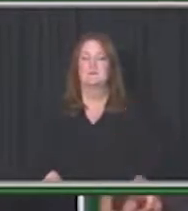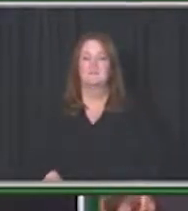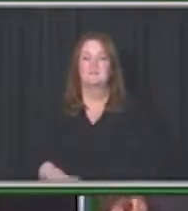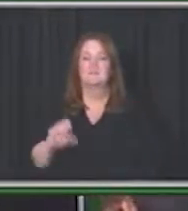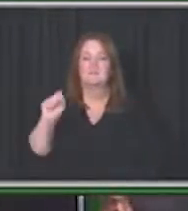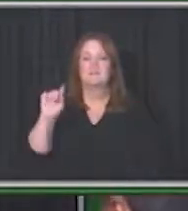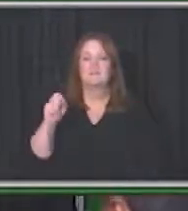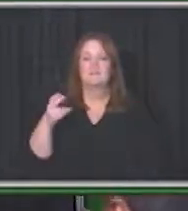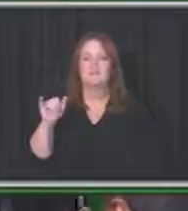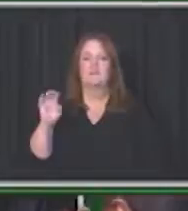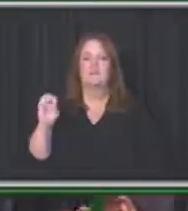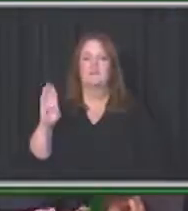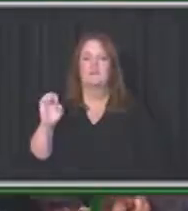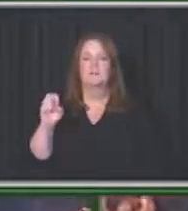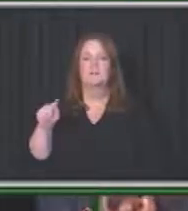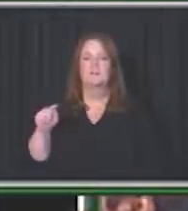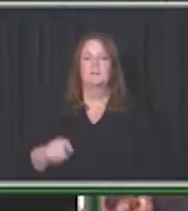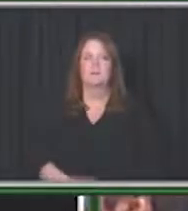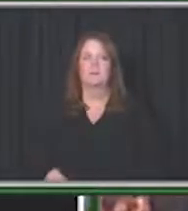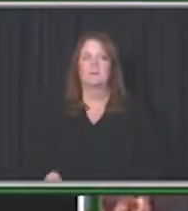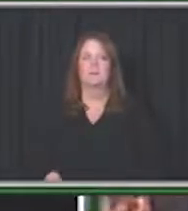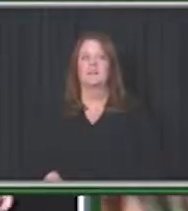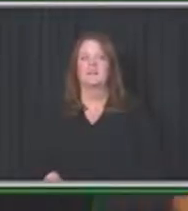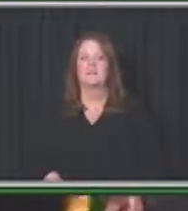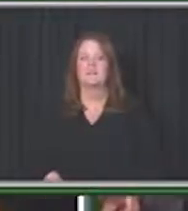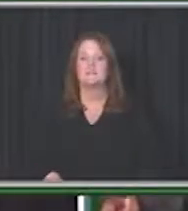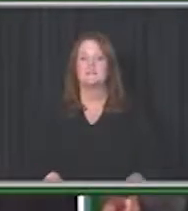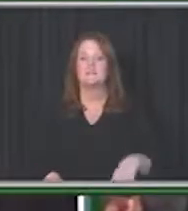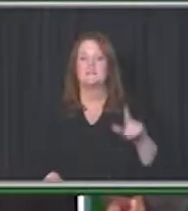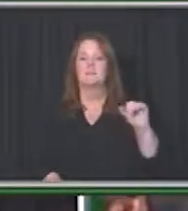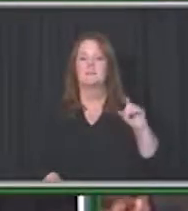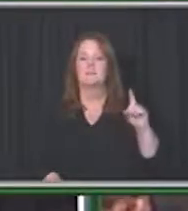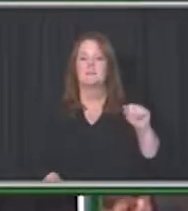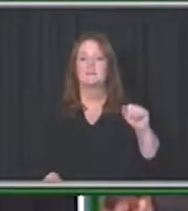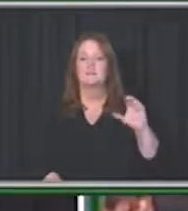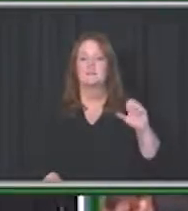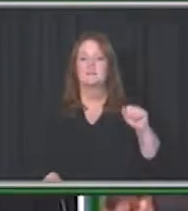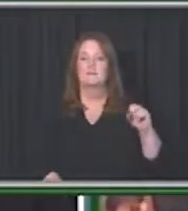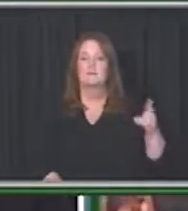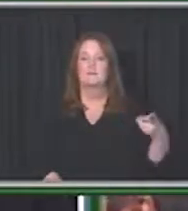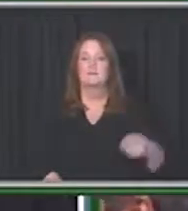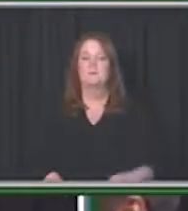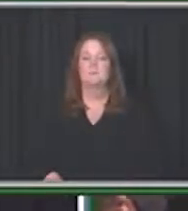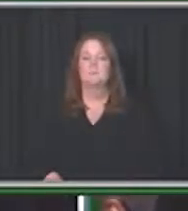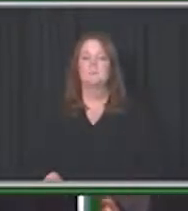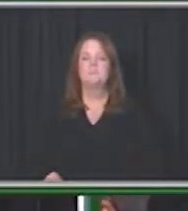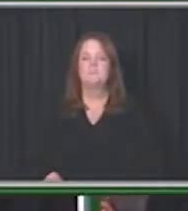Stephanie Bennett. Linda Au.